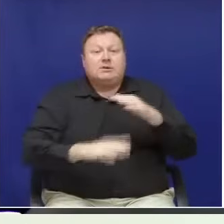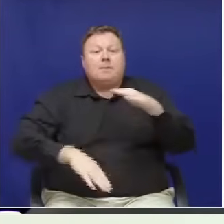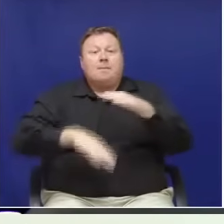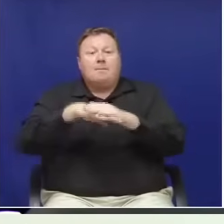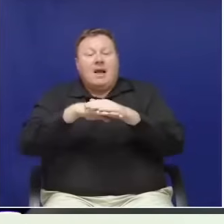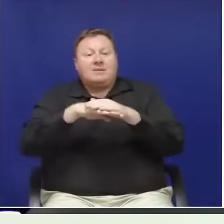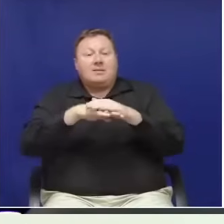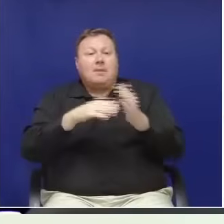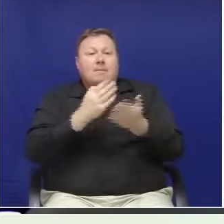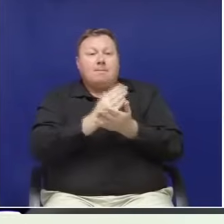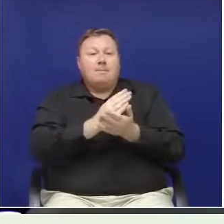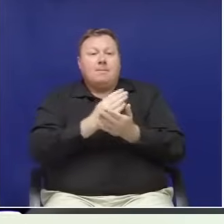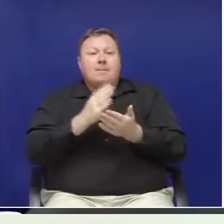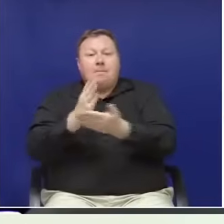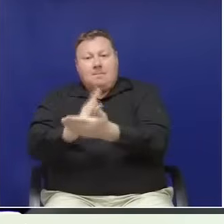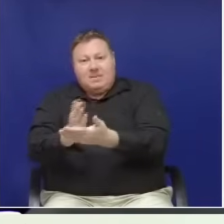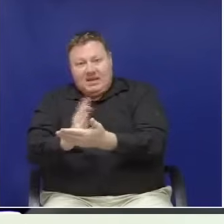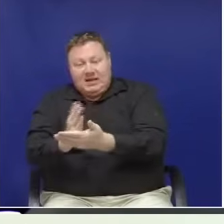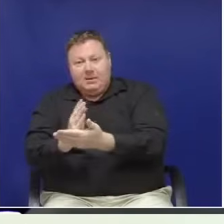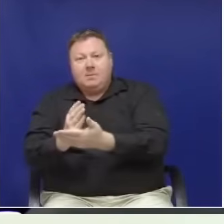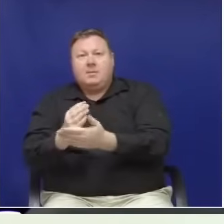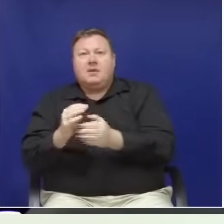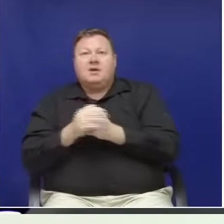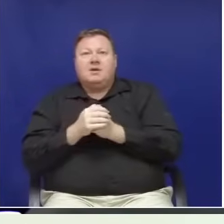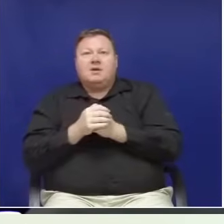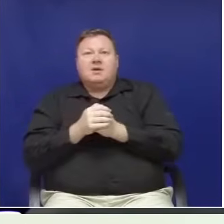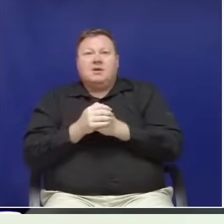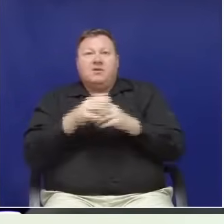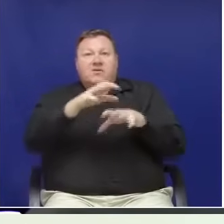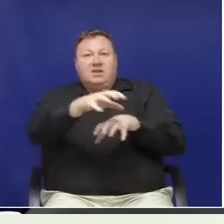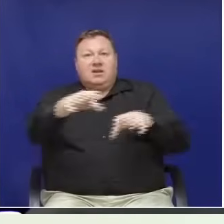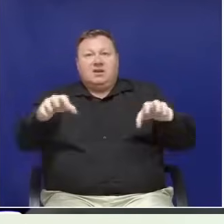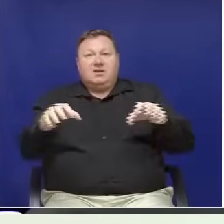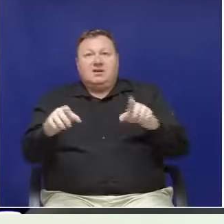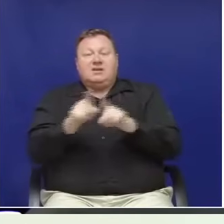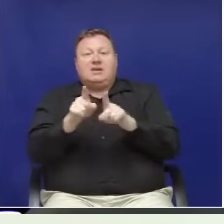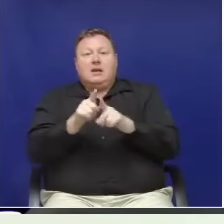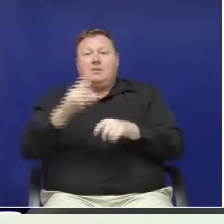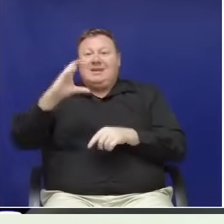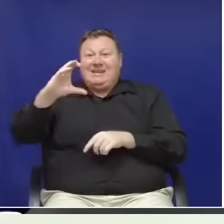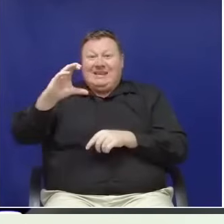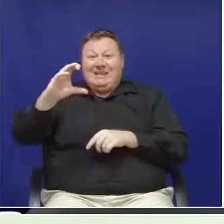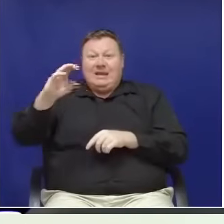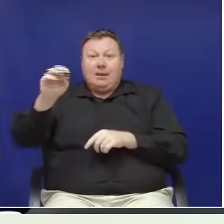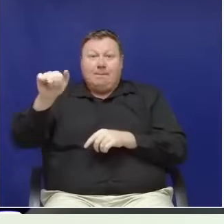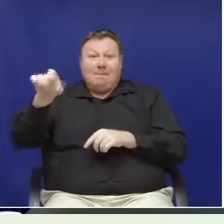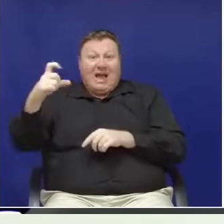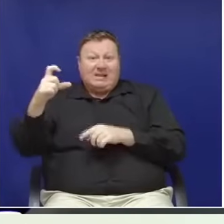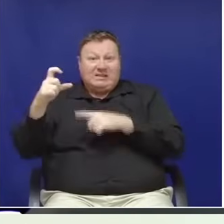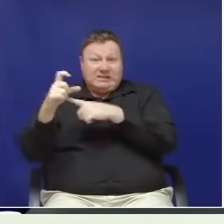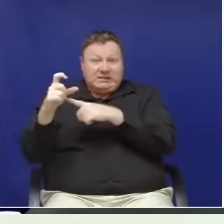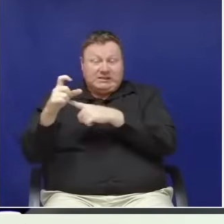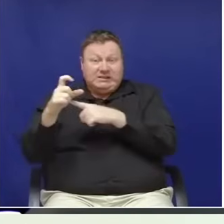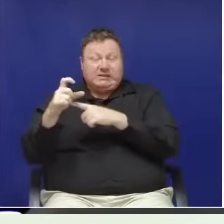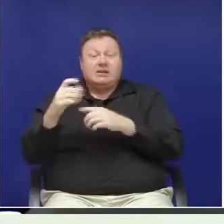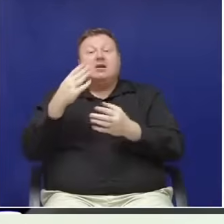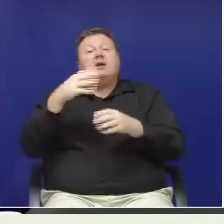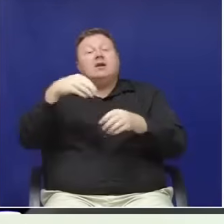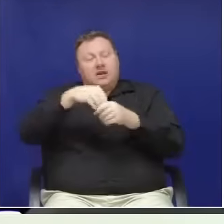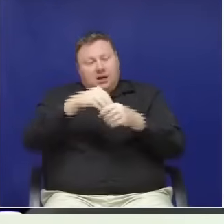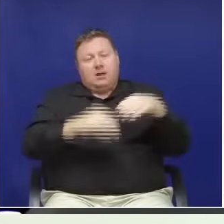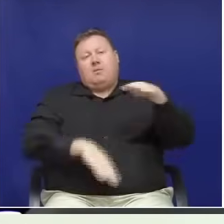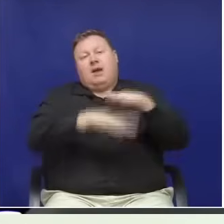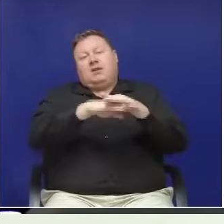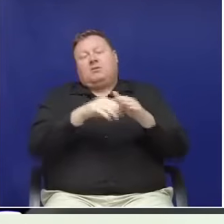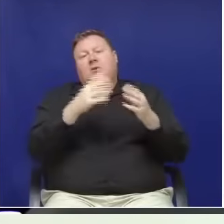medium of our facilities, and of course also C-max, which is actually part of the maximum.